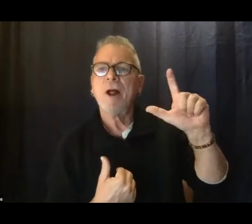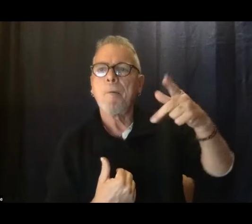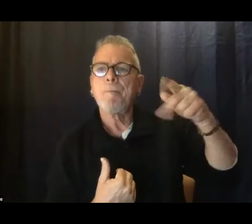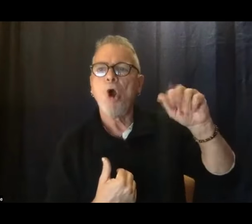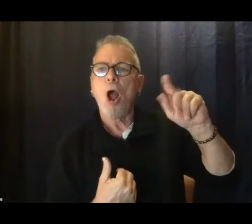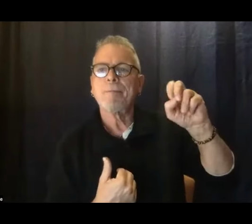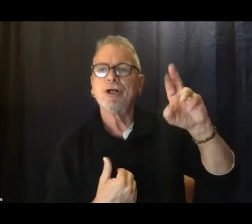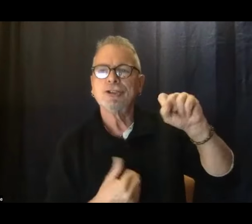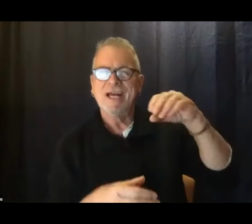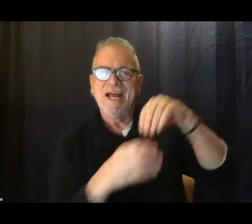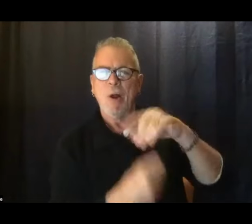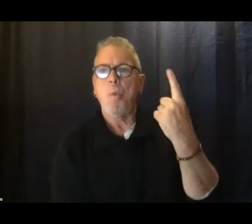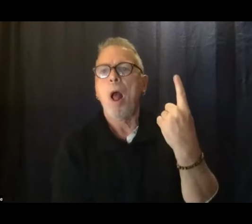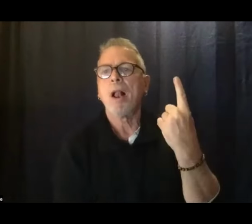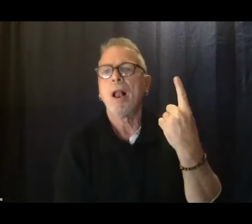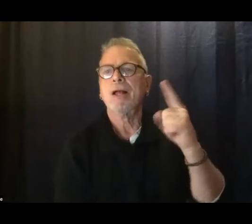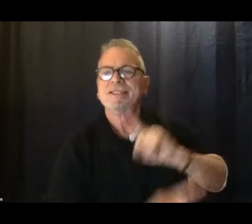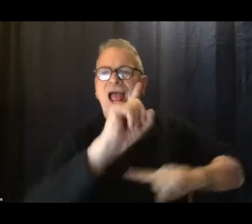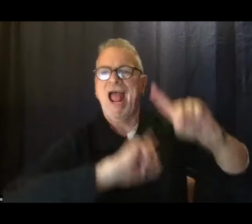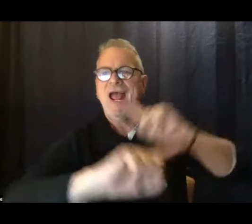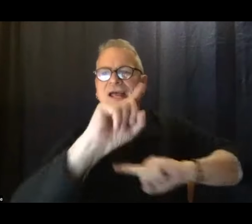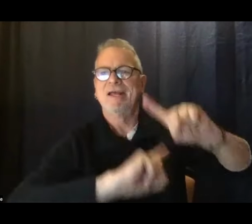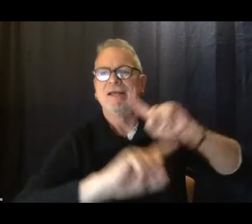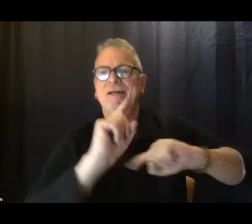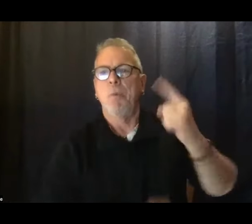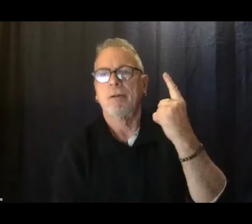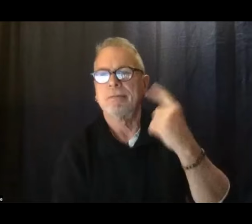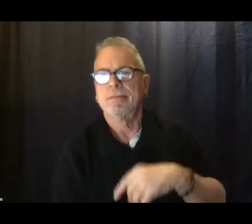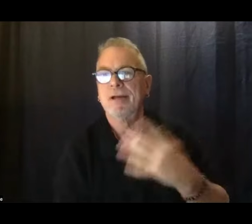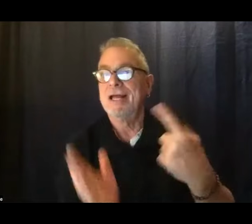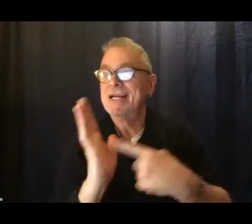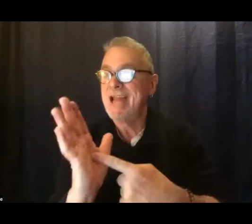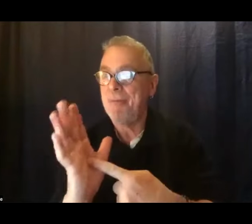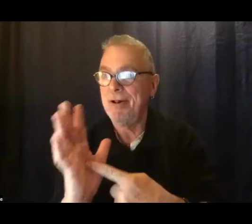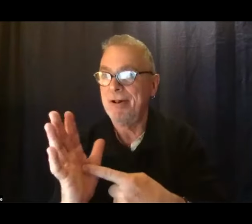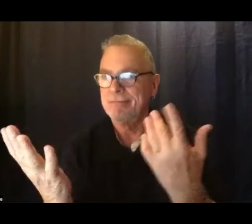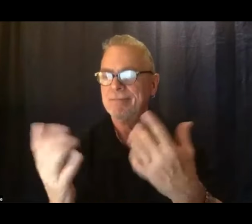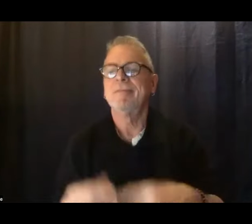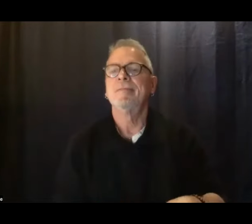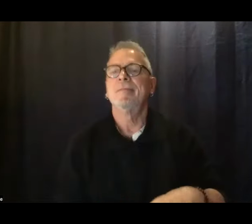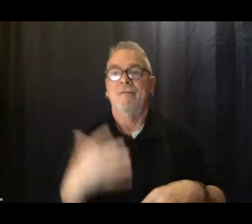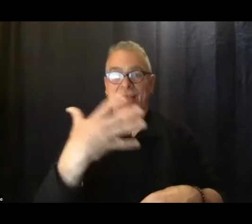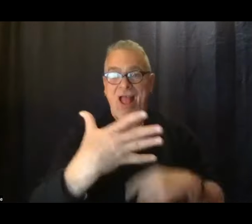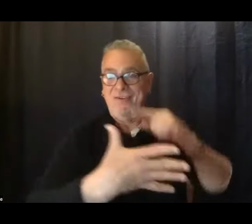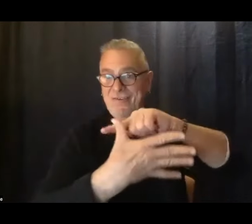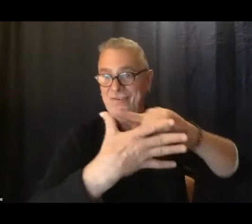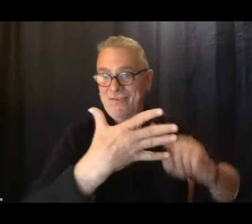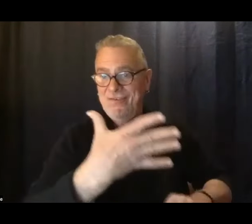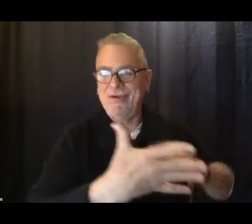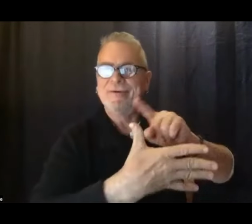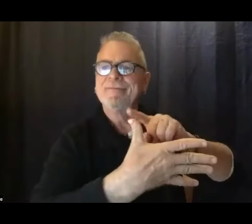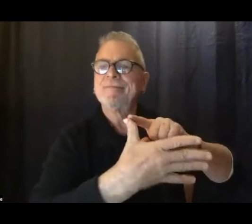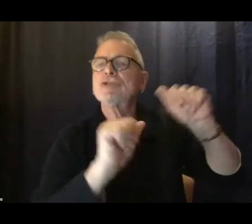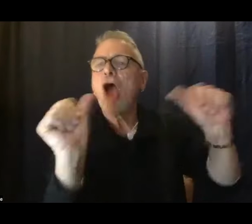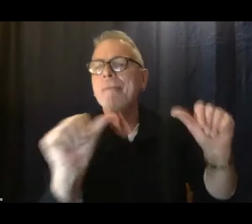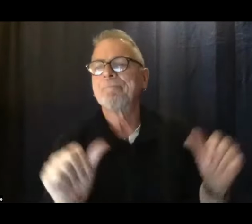language. So you do want to know that those 5 ASL parameters all show up within every sign. As an